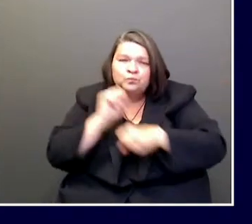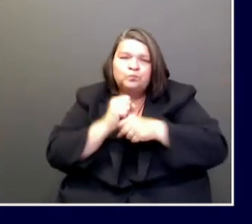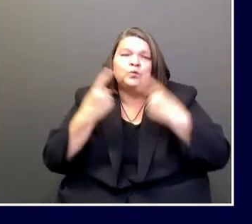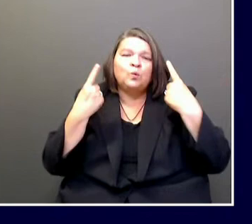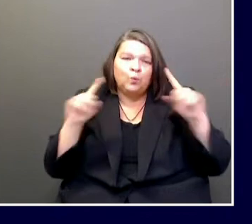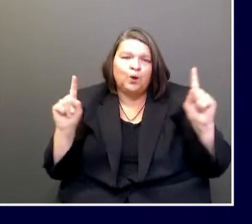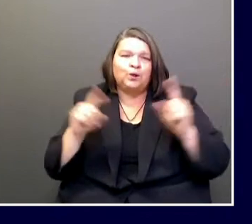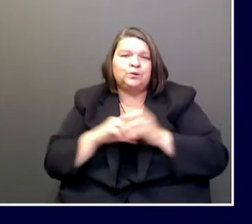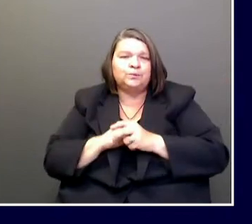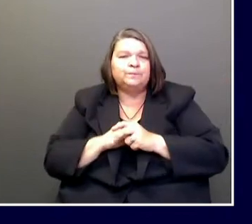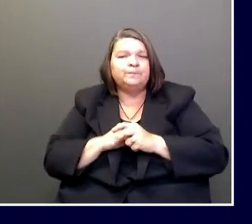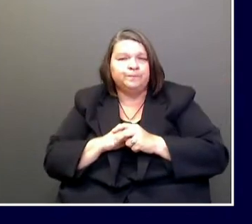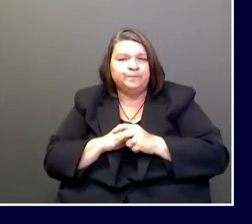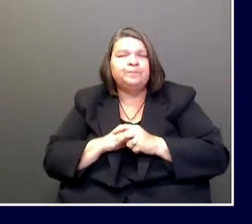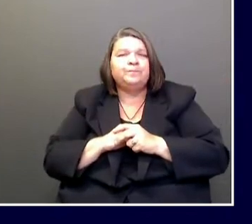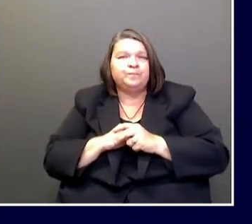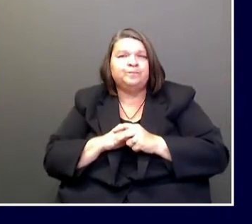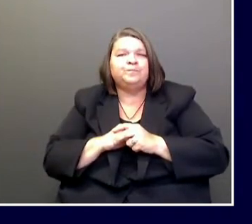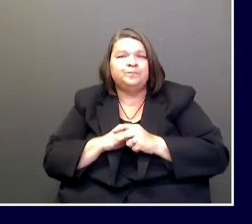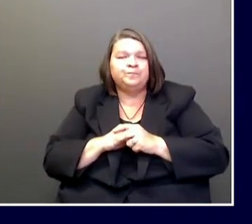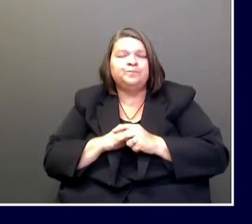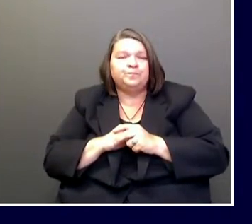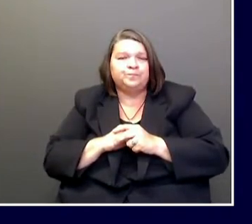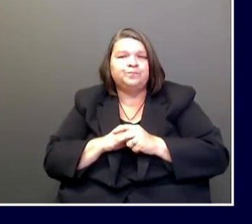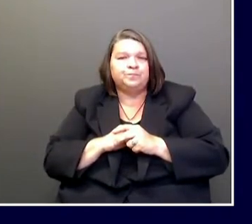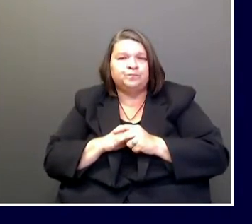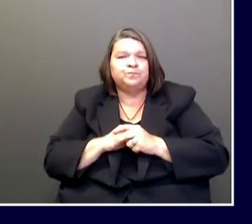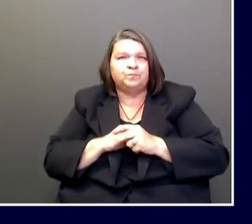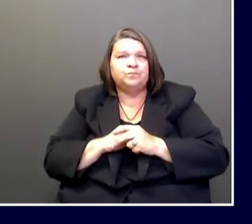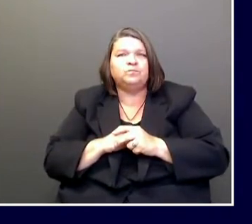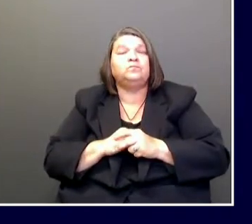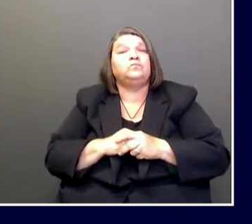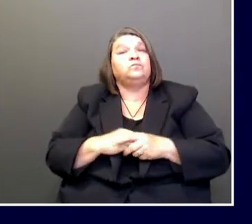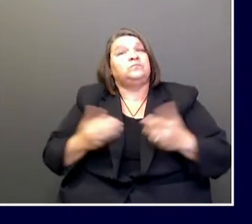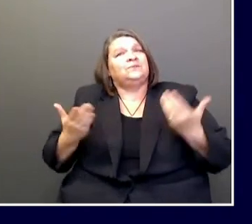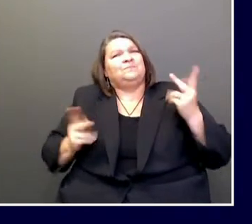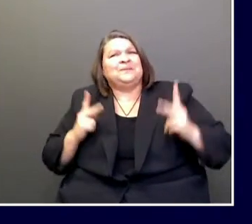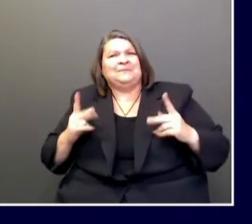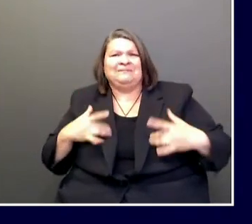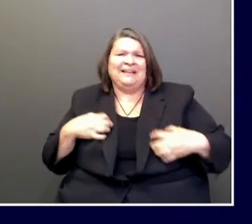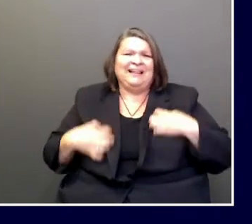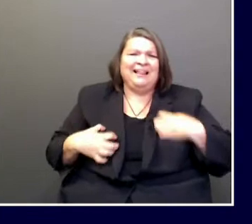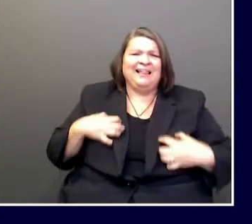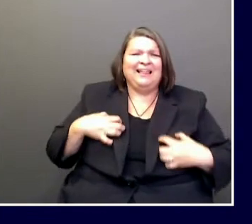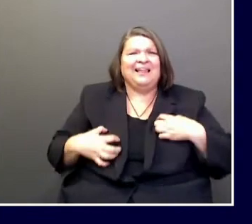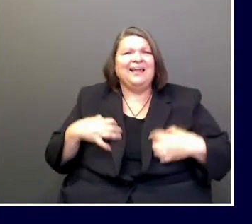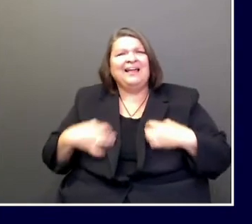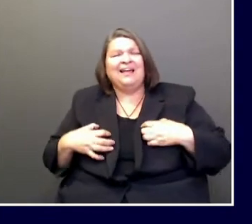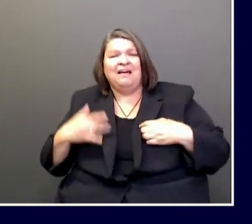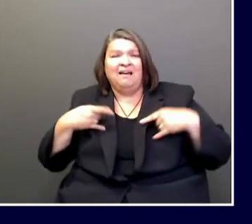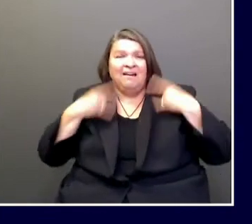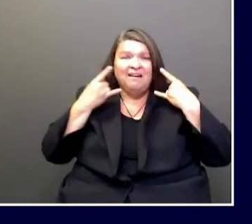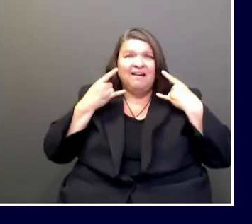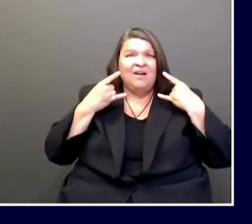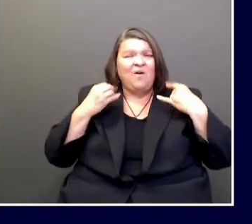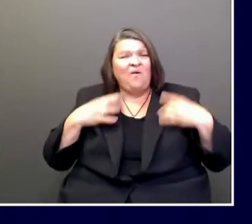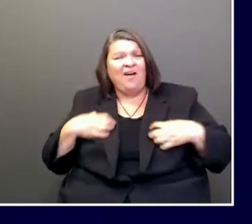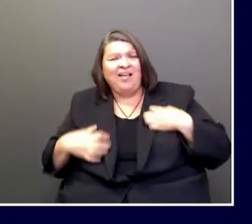do sometimes glaze over when they hear, when am I supposed to wear a mask? What am I supposed to do in this setting? The simple solution is get a